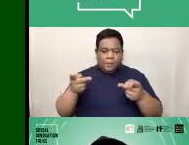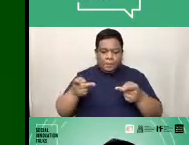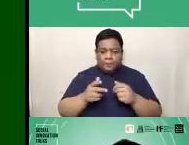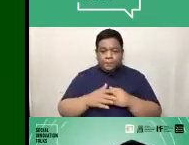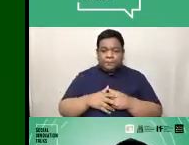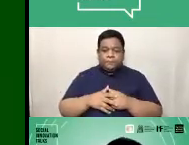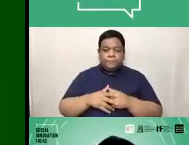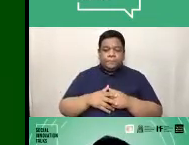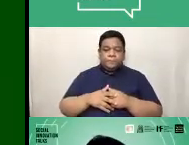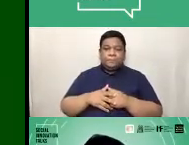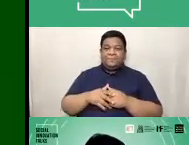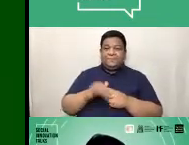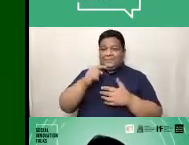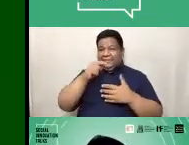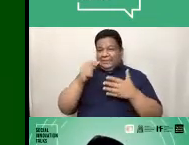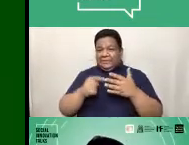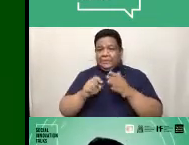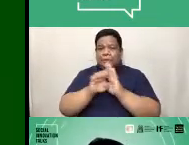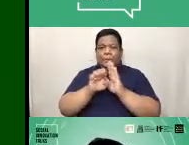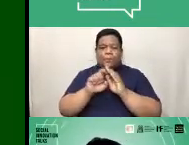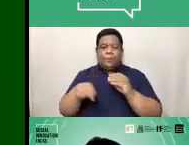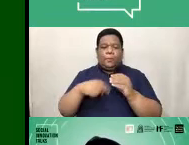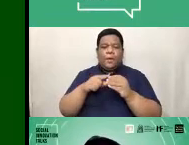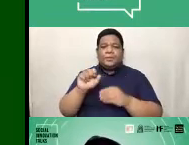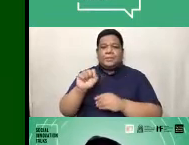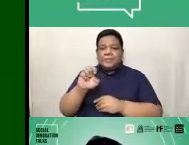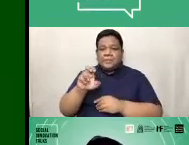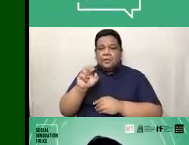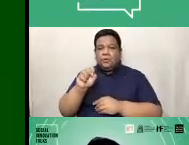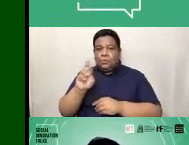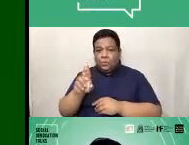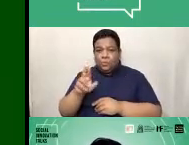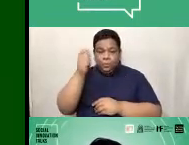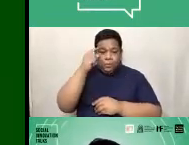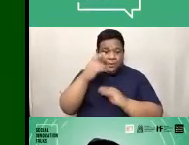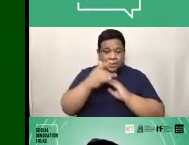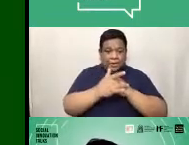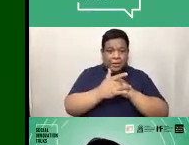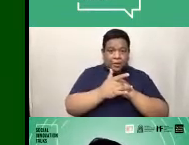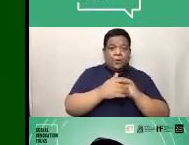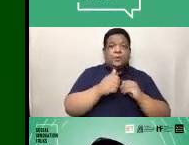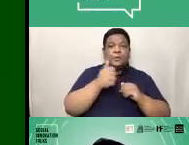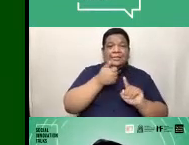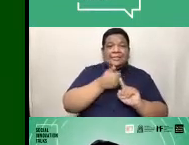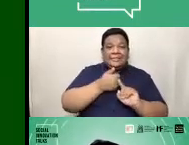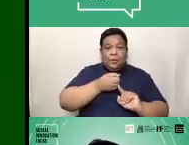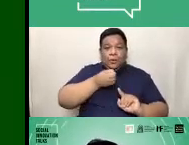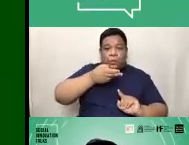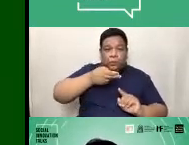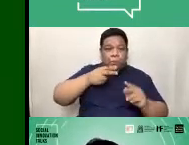Okay, so these are examples of senses. And when I talk about technology that is self-monitoring, these are the usual methods we